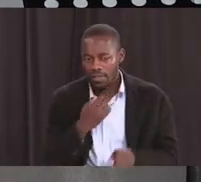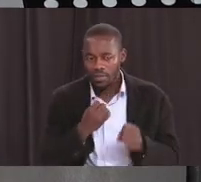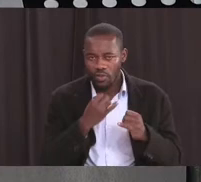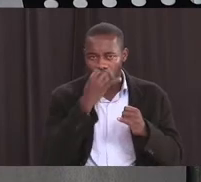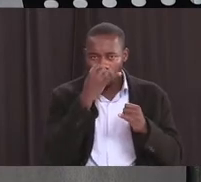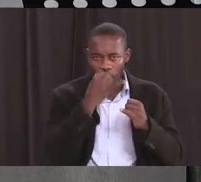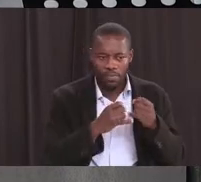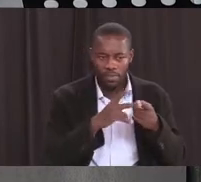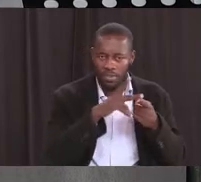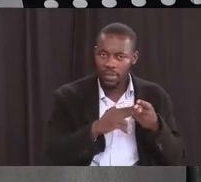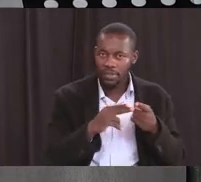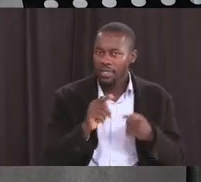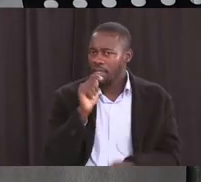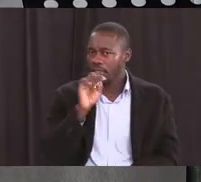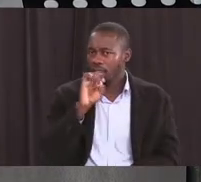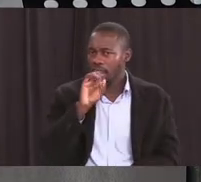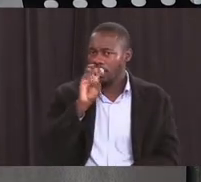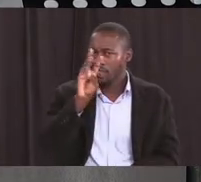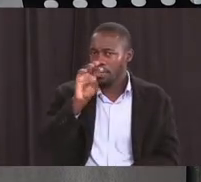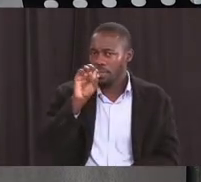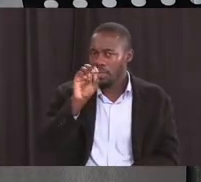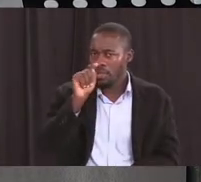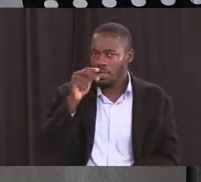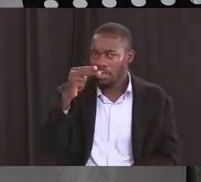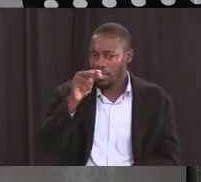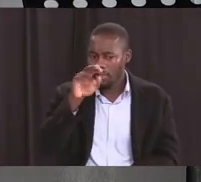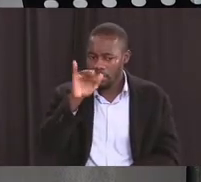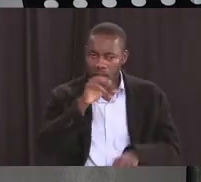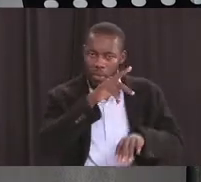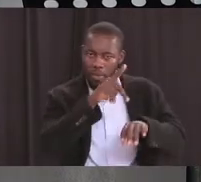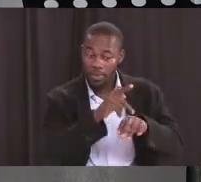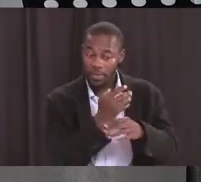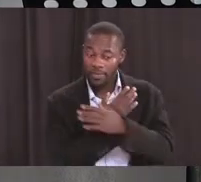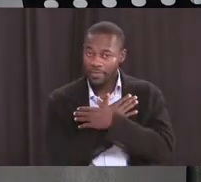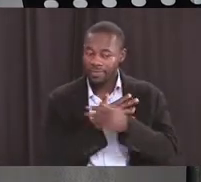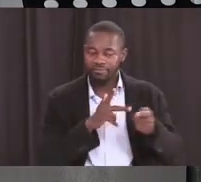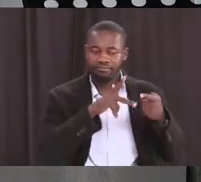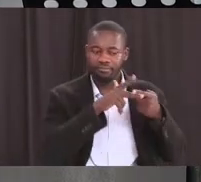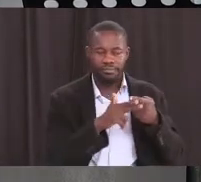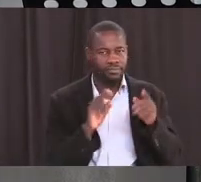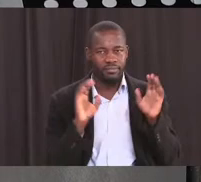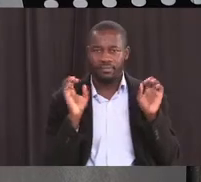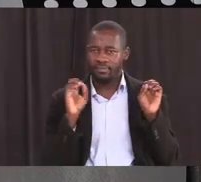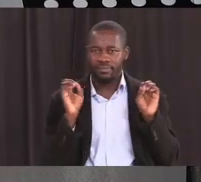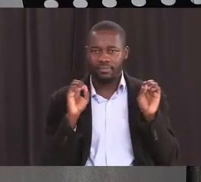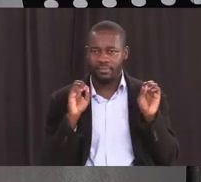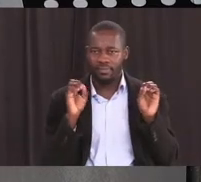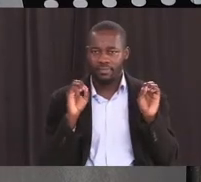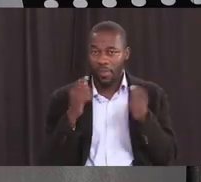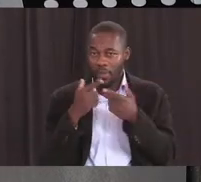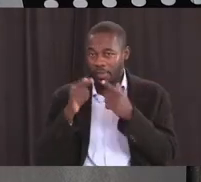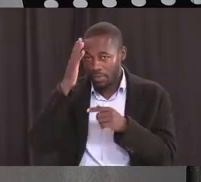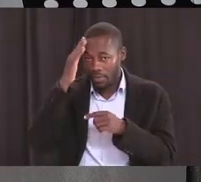was never circumcised according to the law and tradition of his mother.